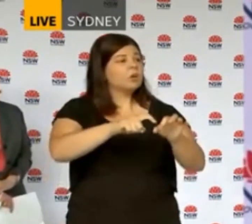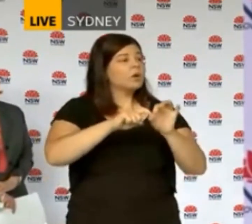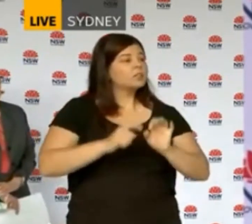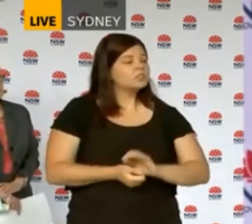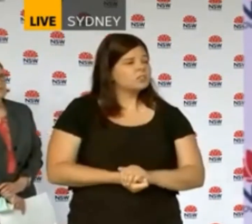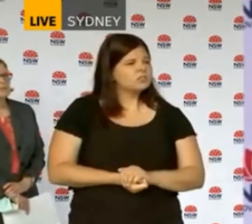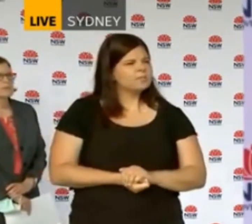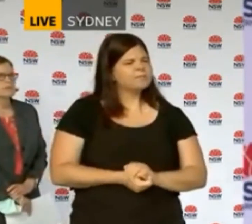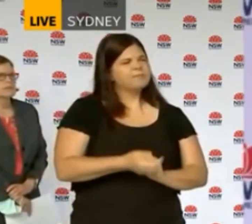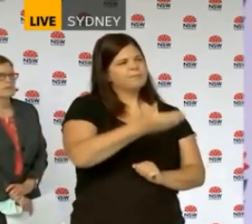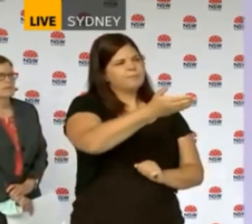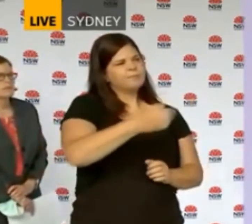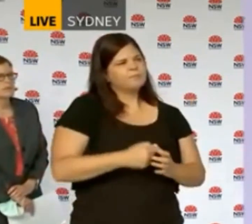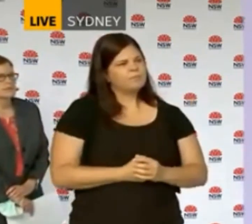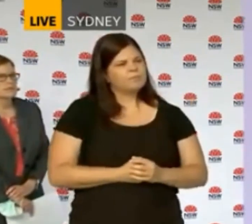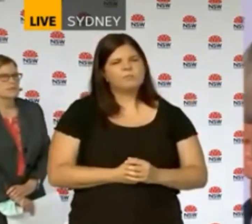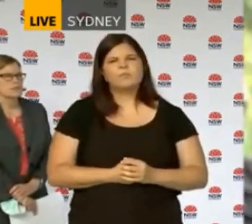Sorry.